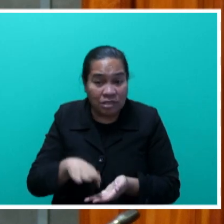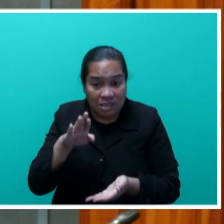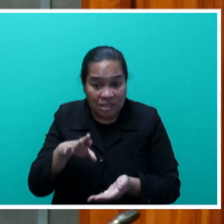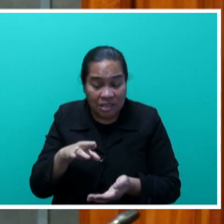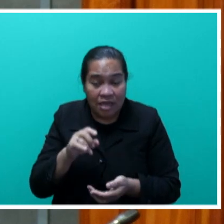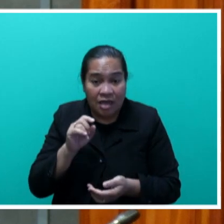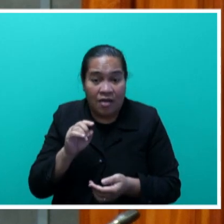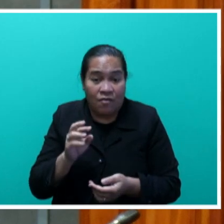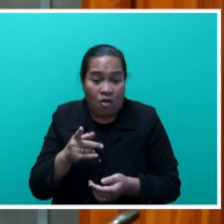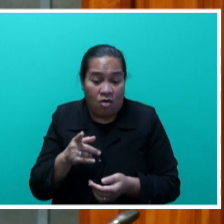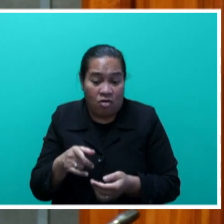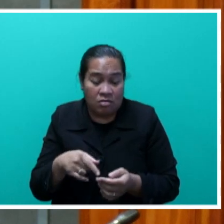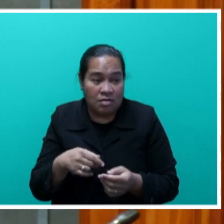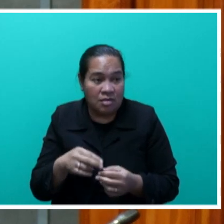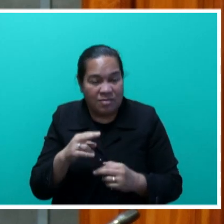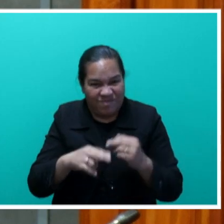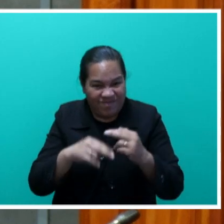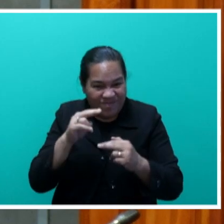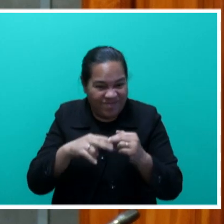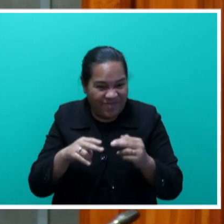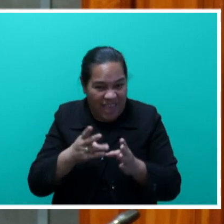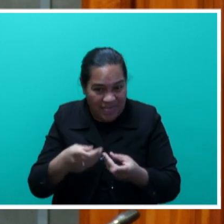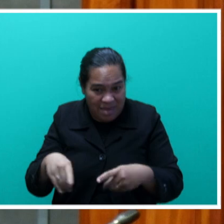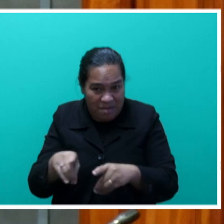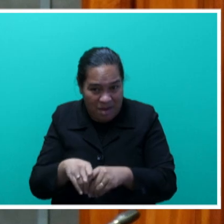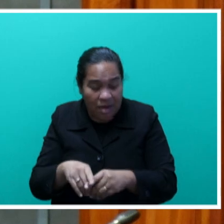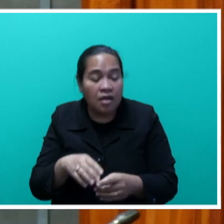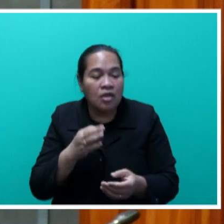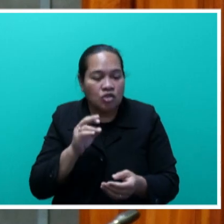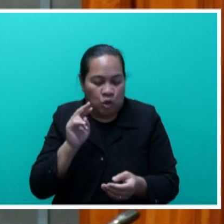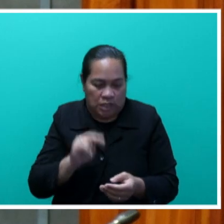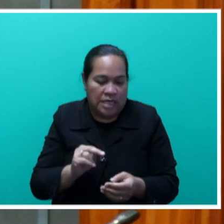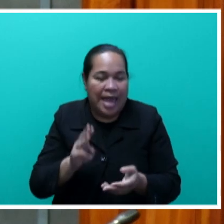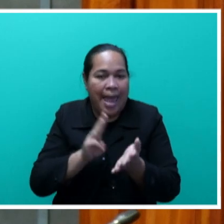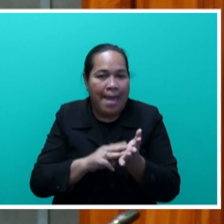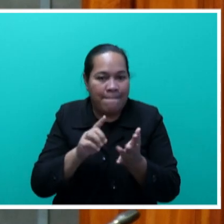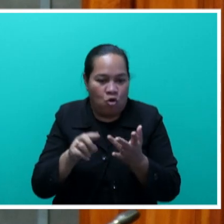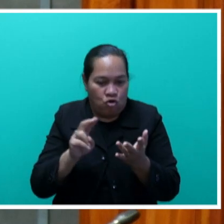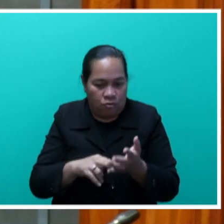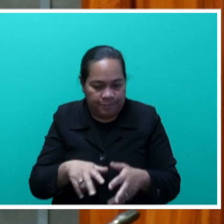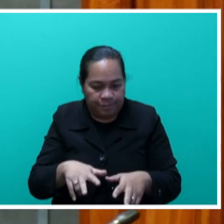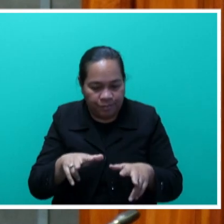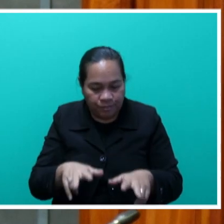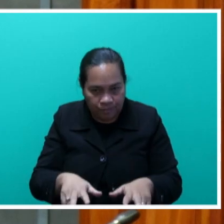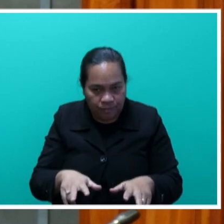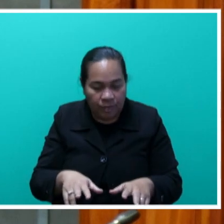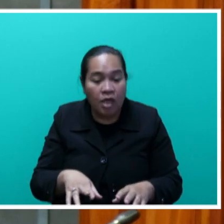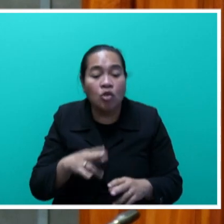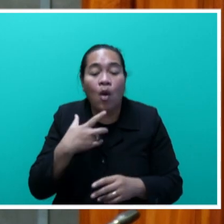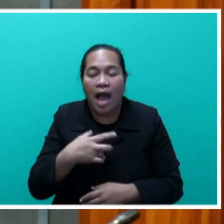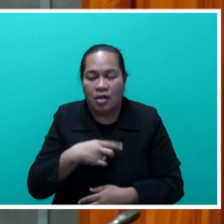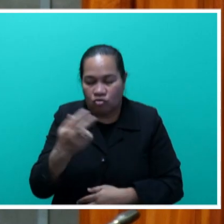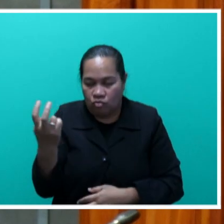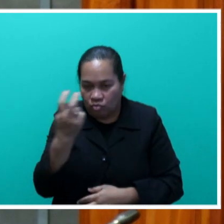Asset Infrastructure Support Department. And this will require the MOU to tighten its belt with respect to monitoring and implementation